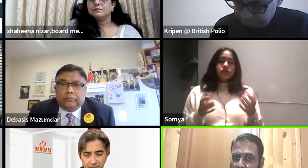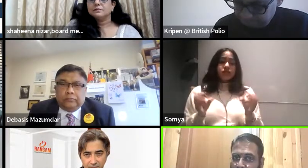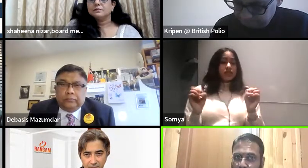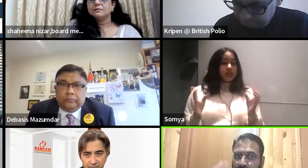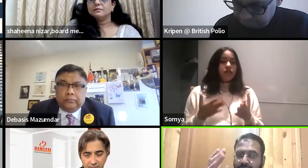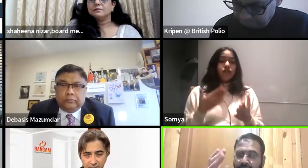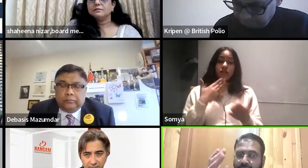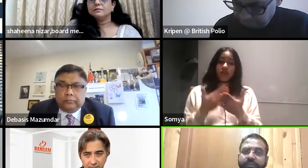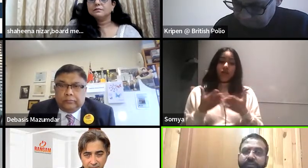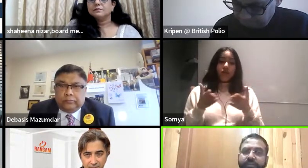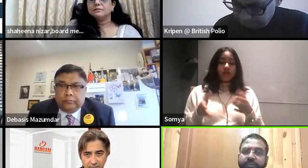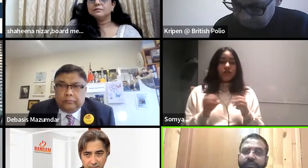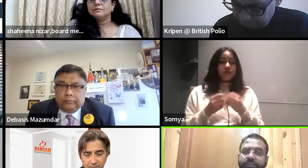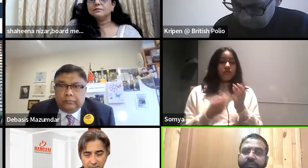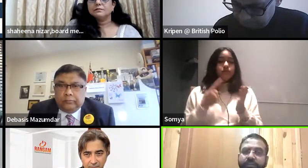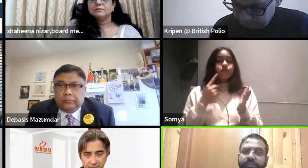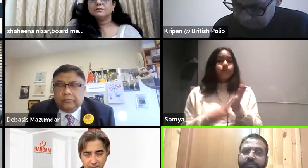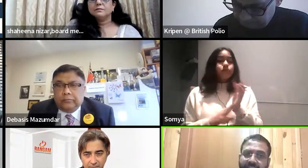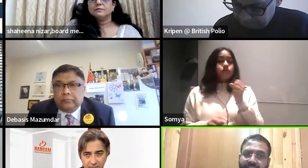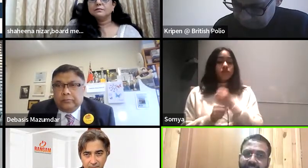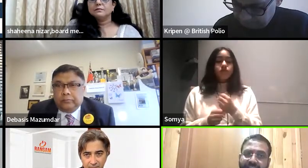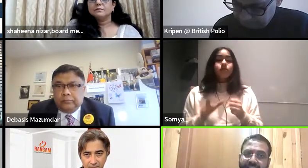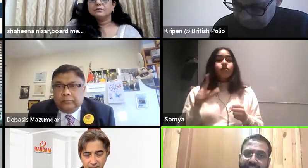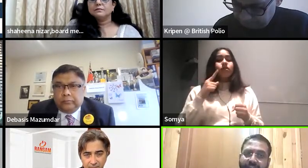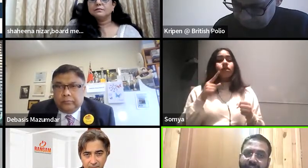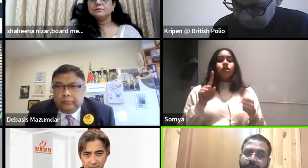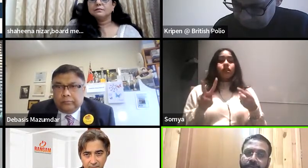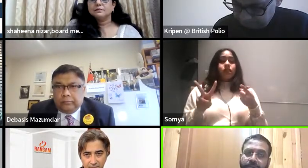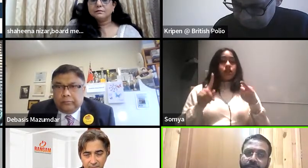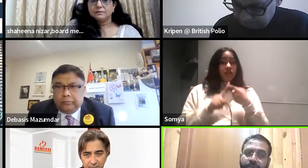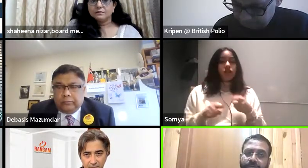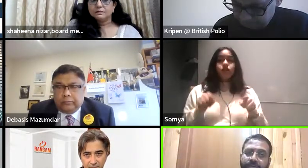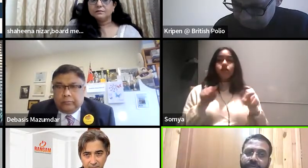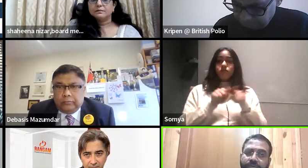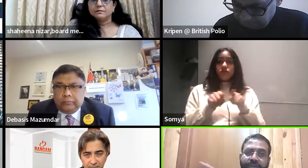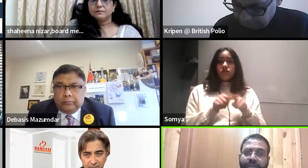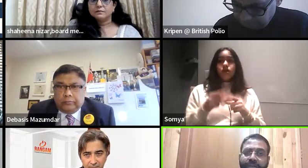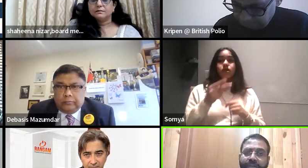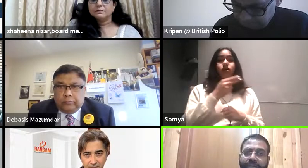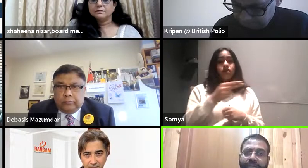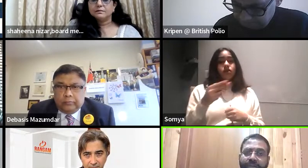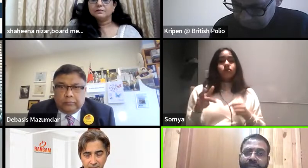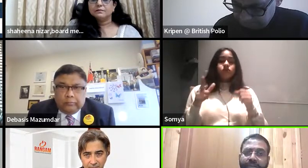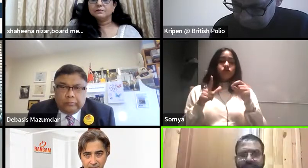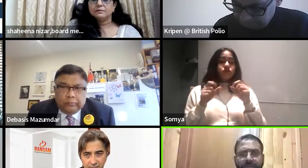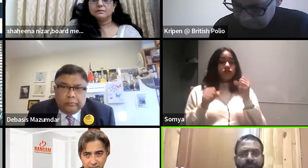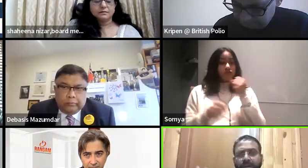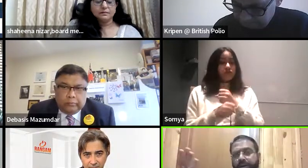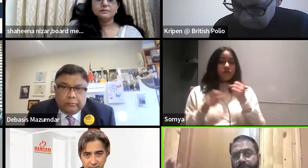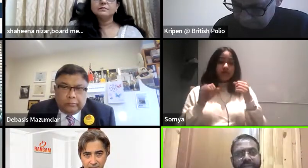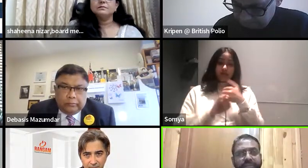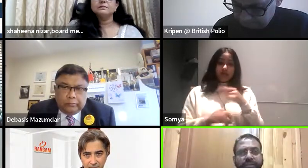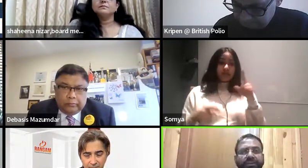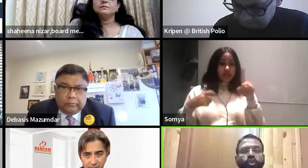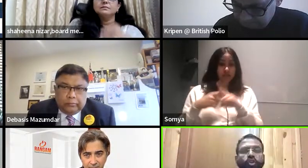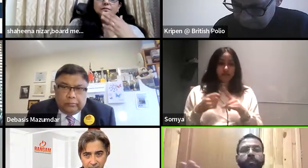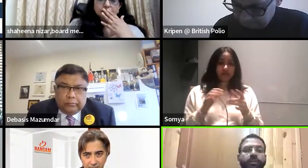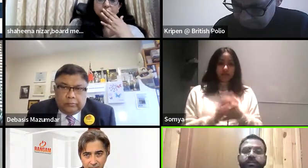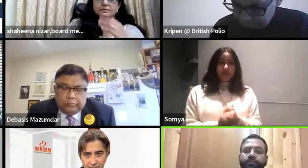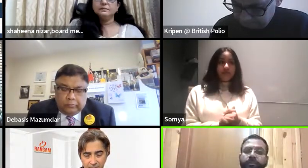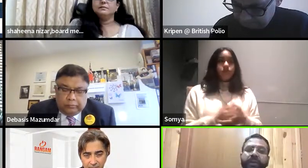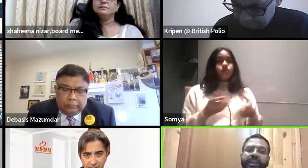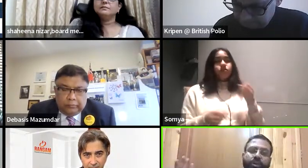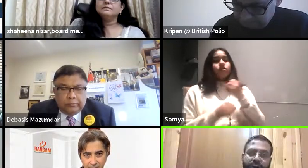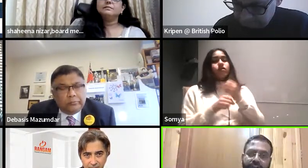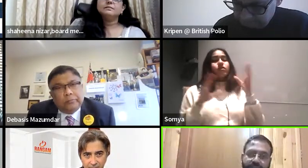So thank you for bringing this live example of some of these, and the names which you take, GSK, Bloomberg, these are the global, some